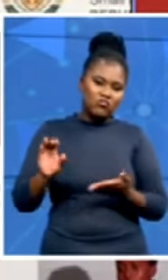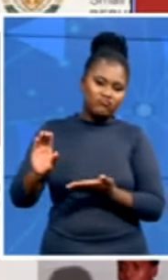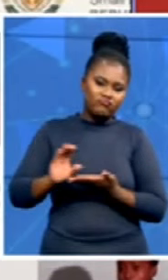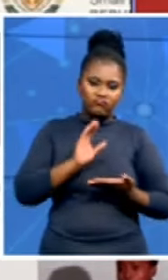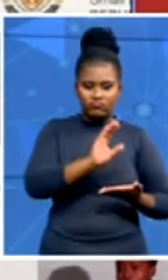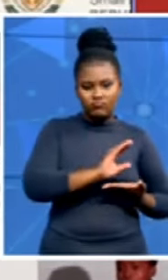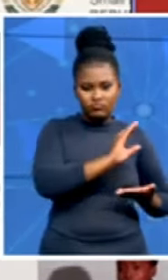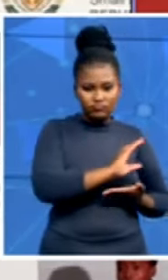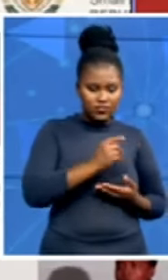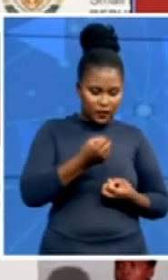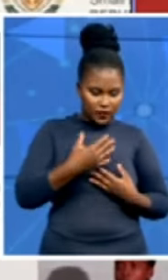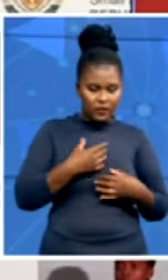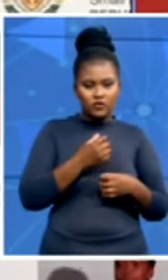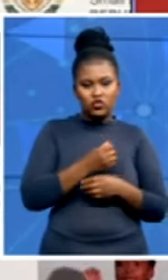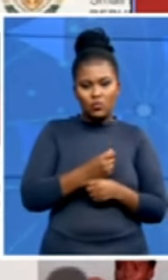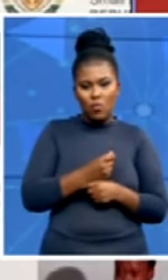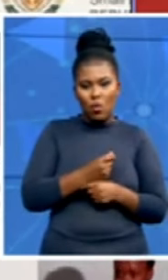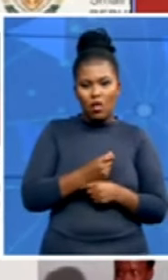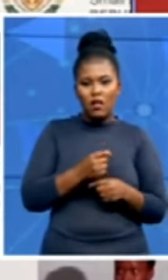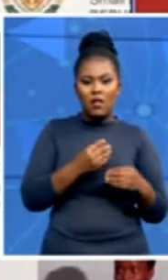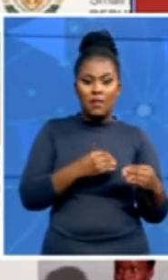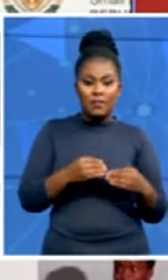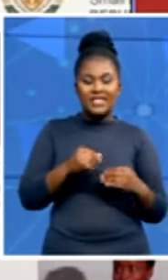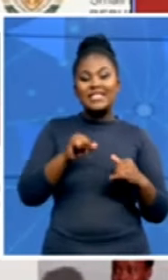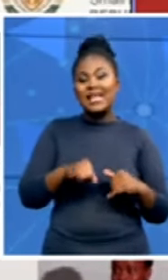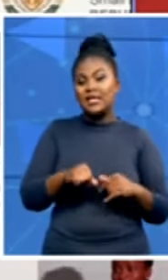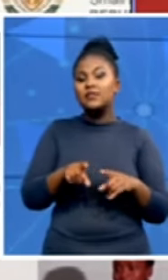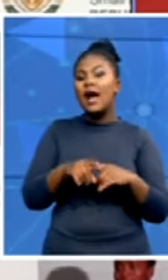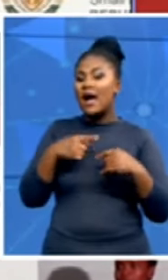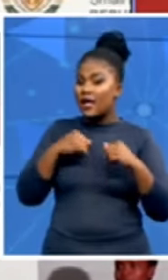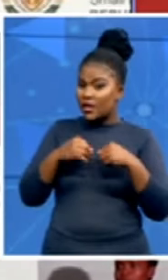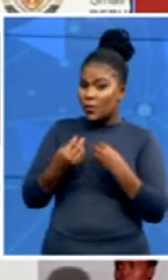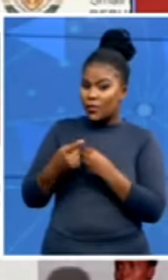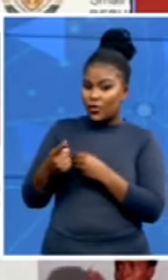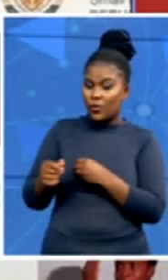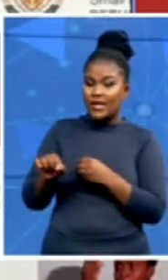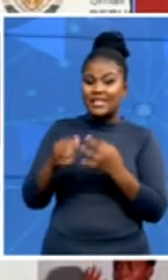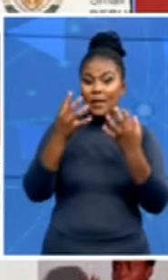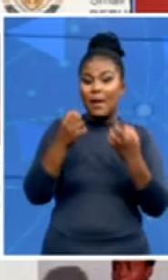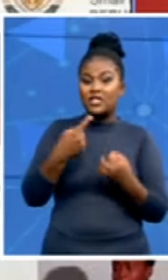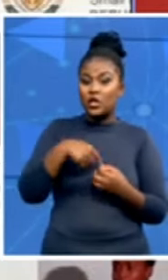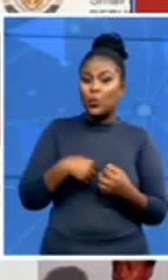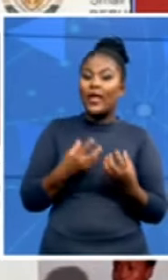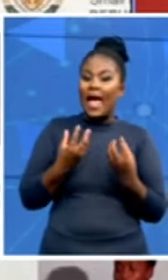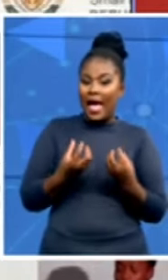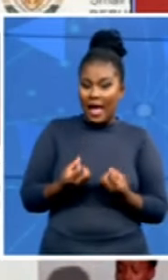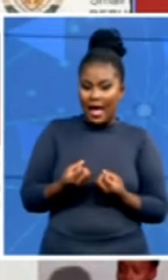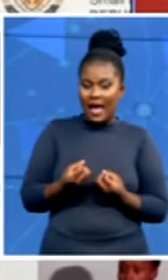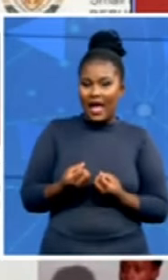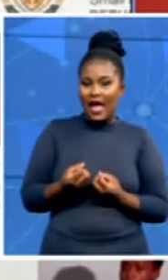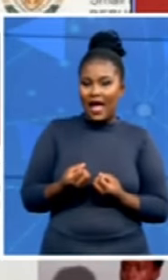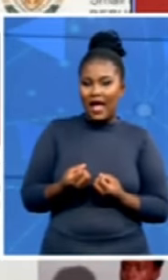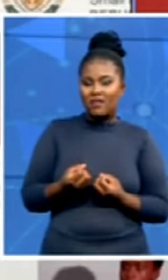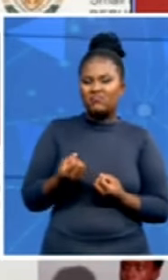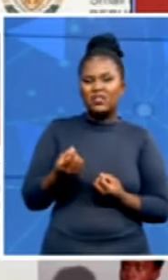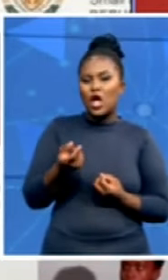And yes, I agree with you that the budget that we have is just a drop in the ocean, which is why earlier